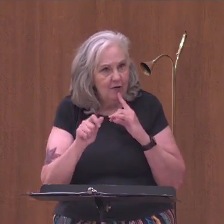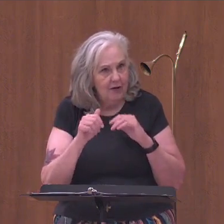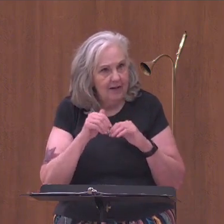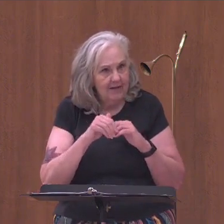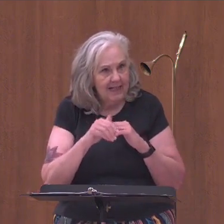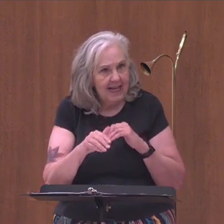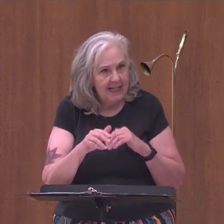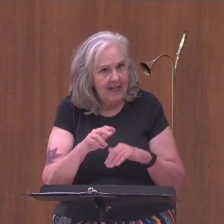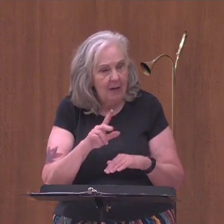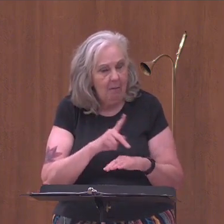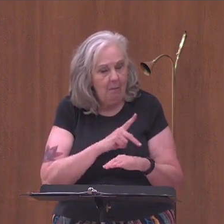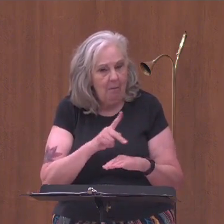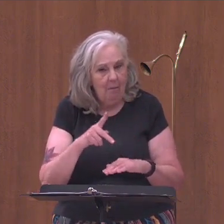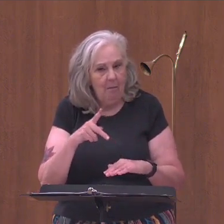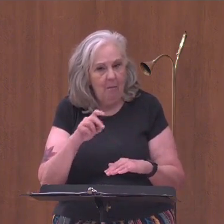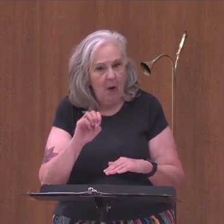poet."